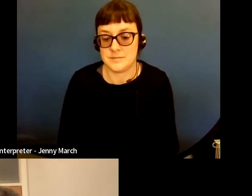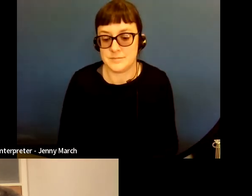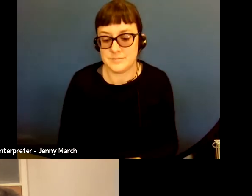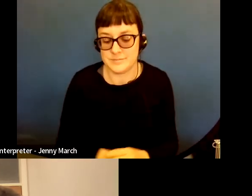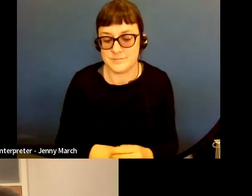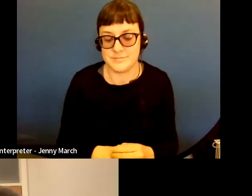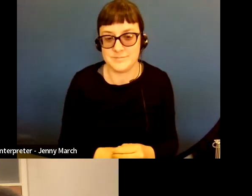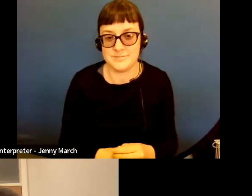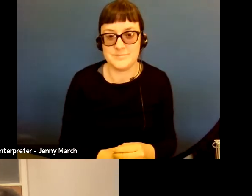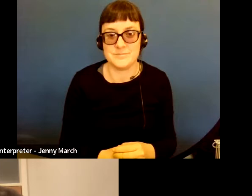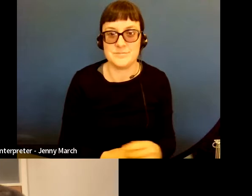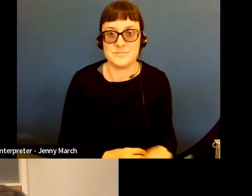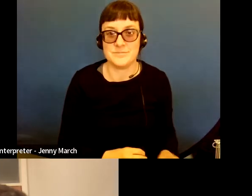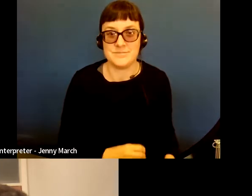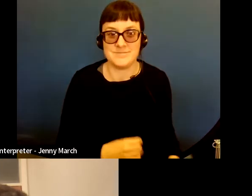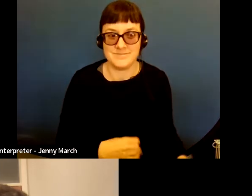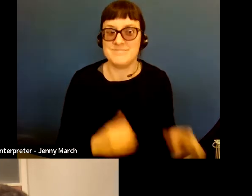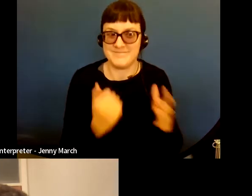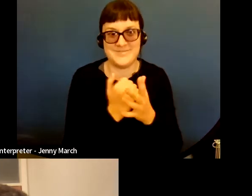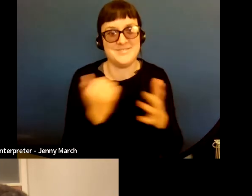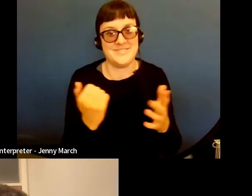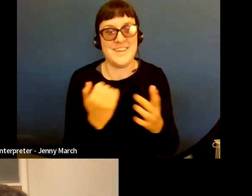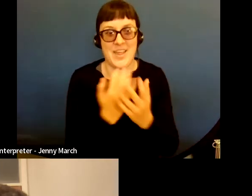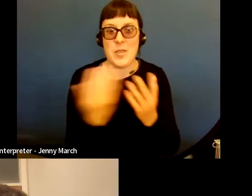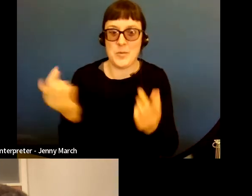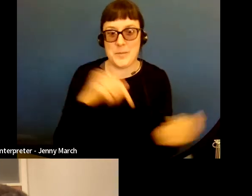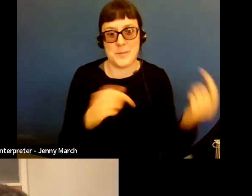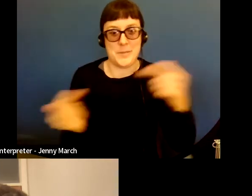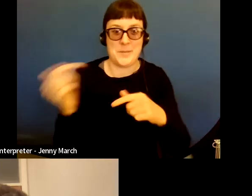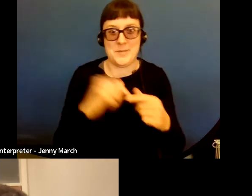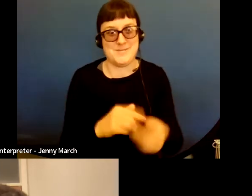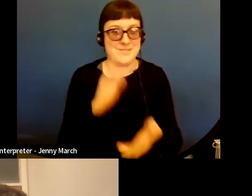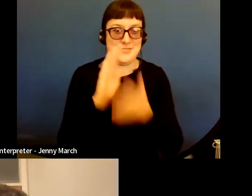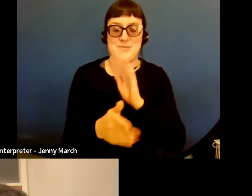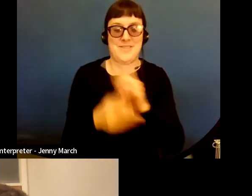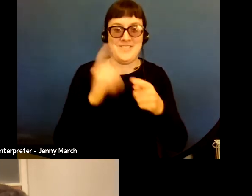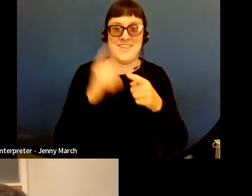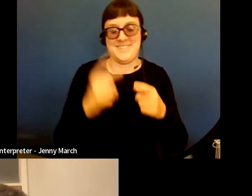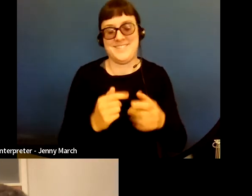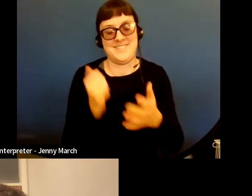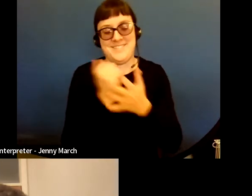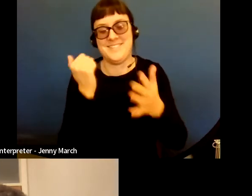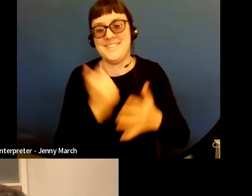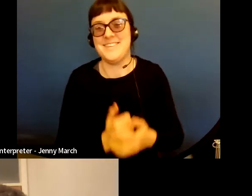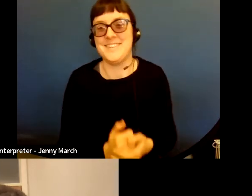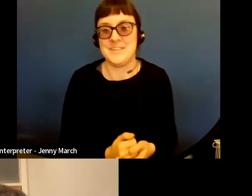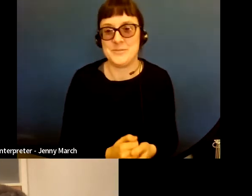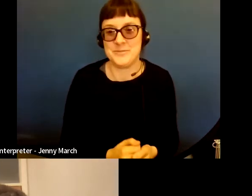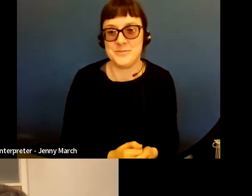Brilliant. It looks like majority of you have joined us already in the first minute, so that's brilliant. We